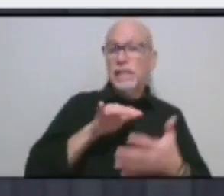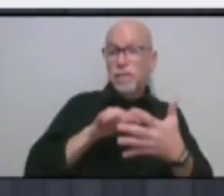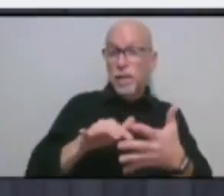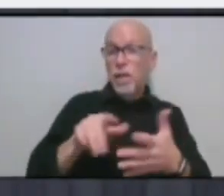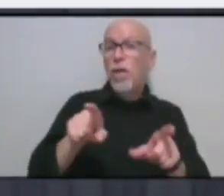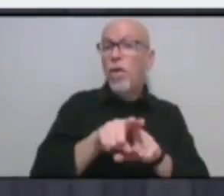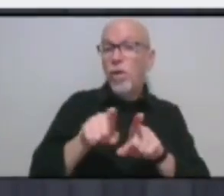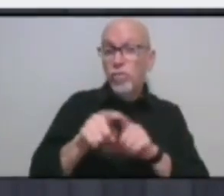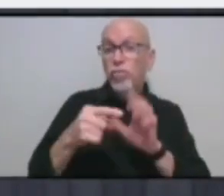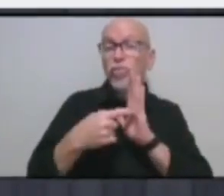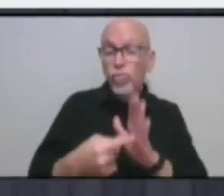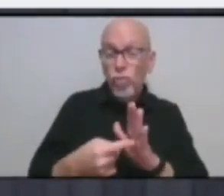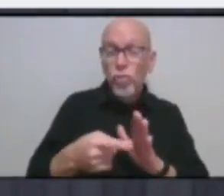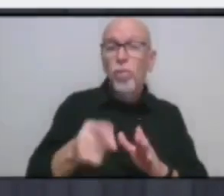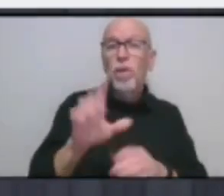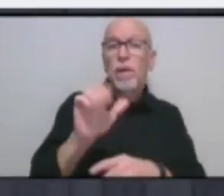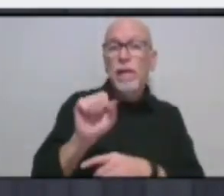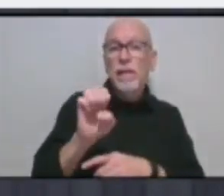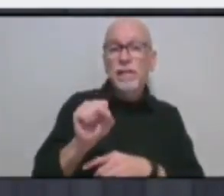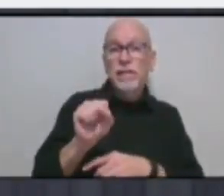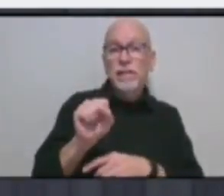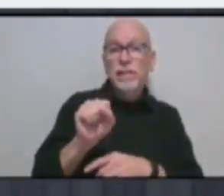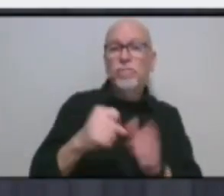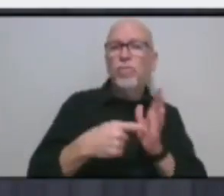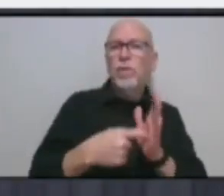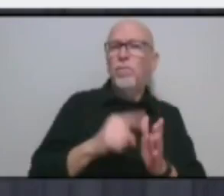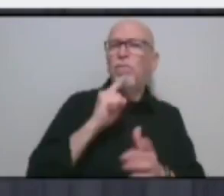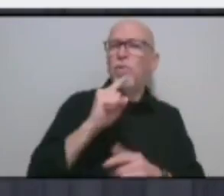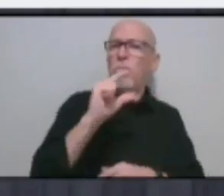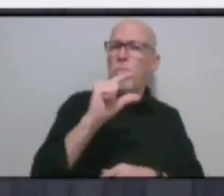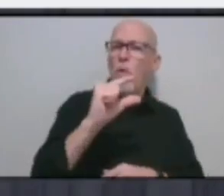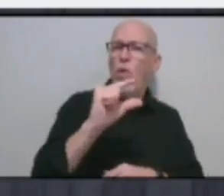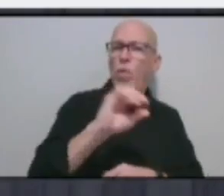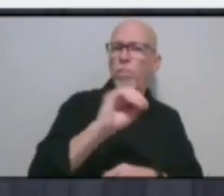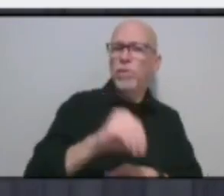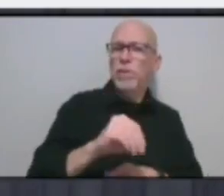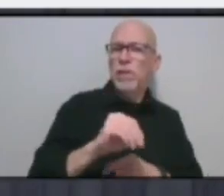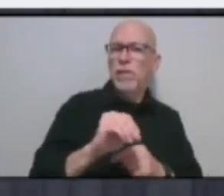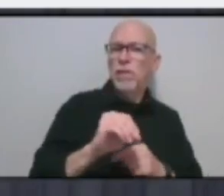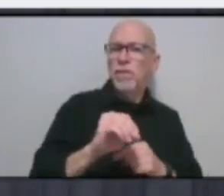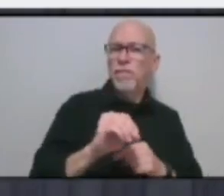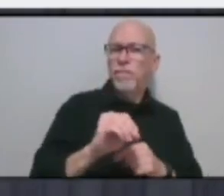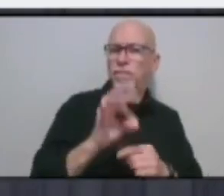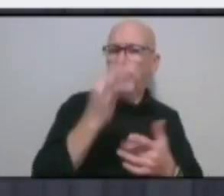that cases only represent a small fraction of infections.